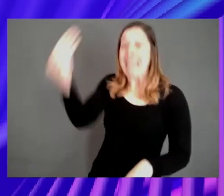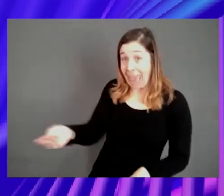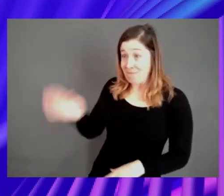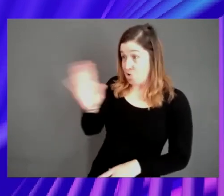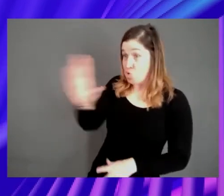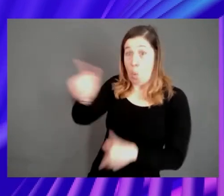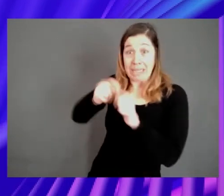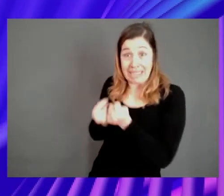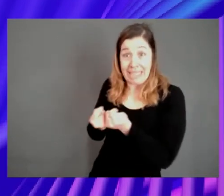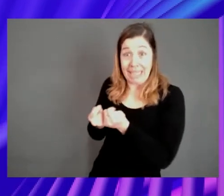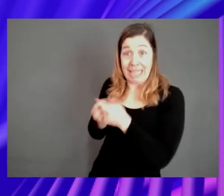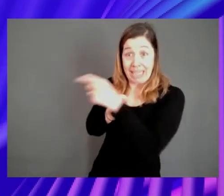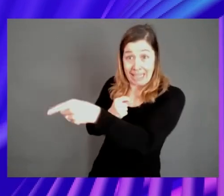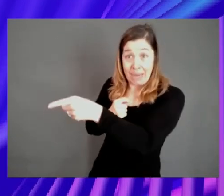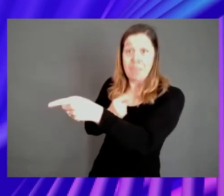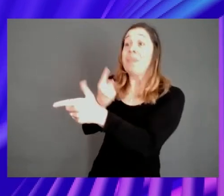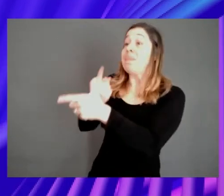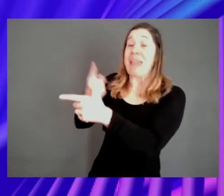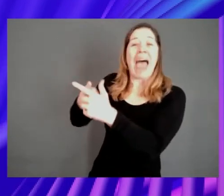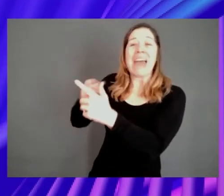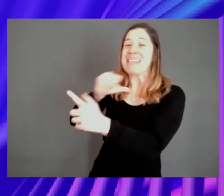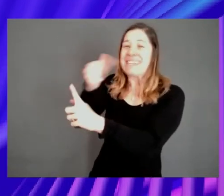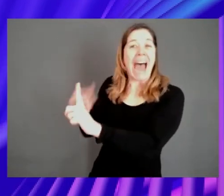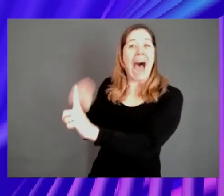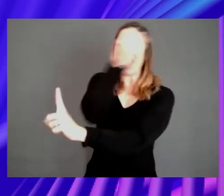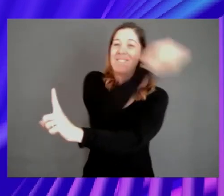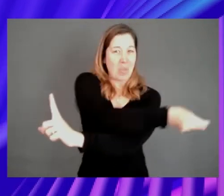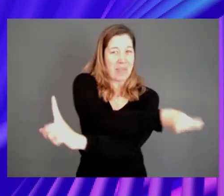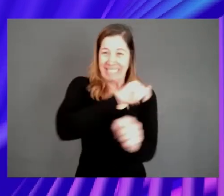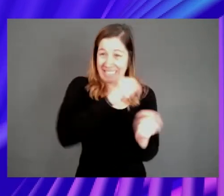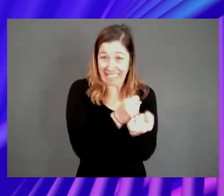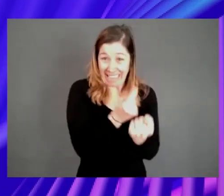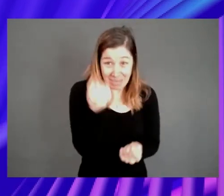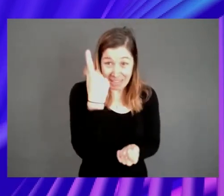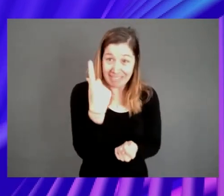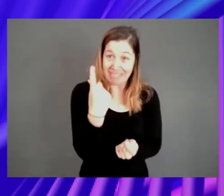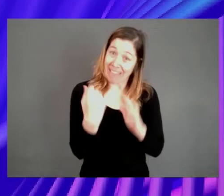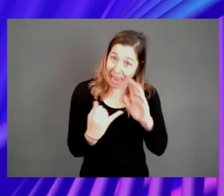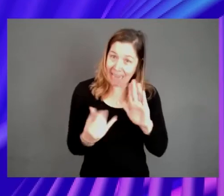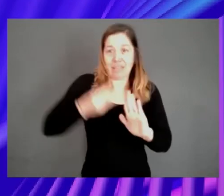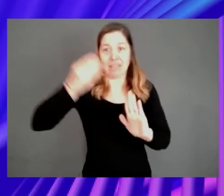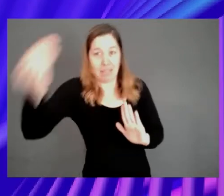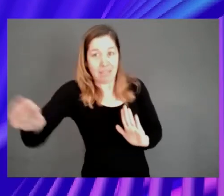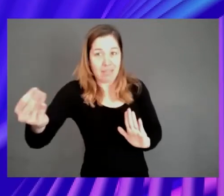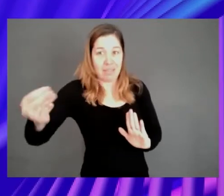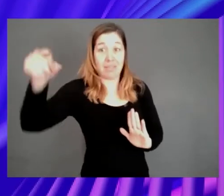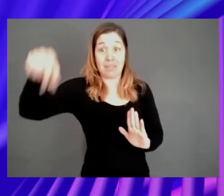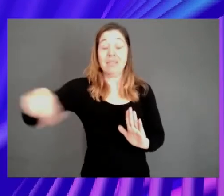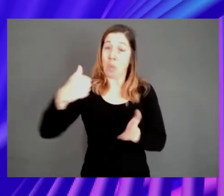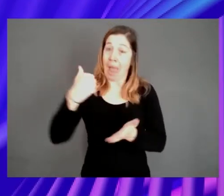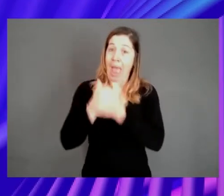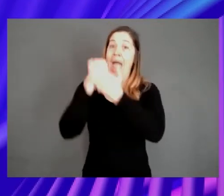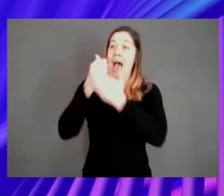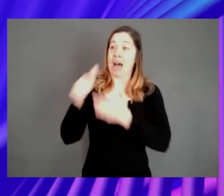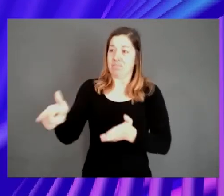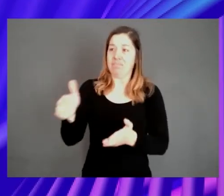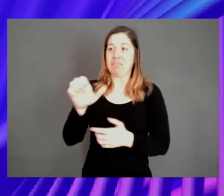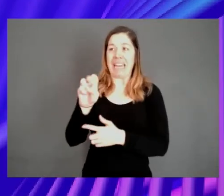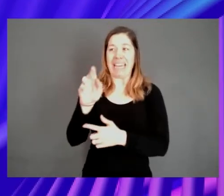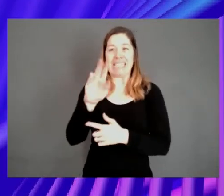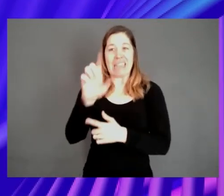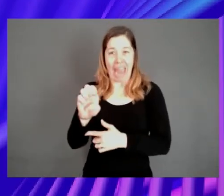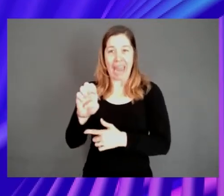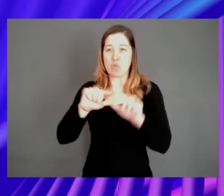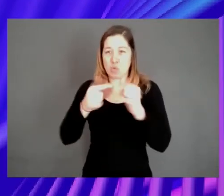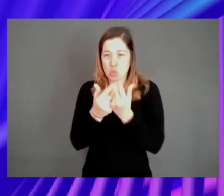then potentially not to another team, right? So it's something that would help enable groups consume products that were built, that were basically hardened